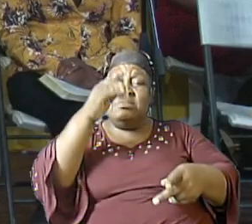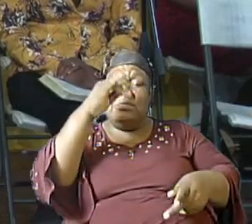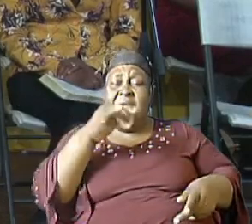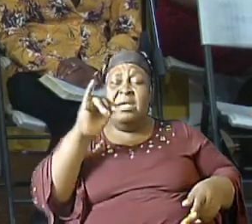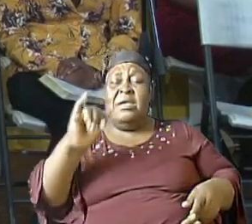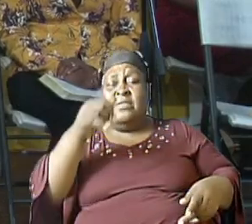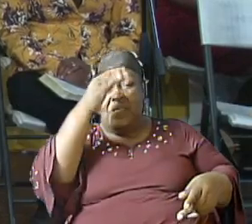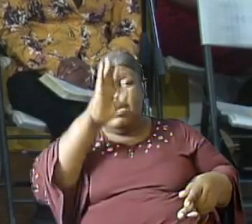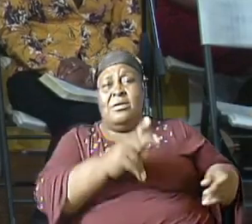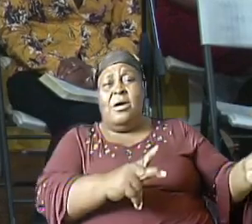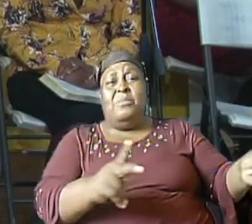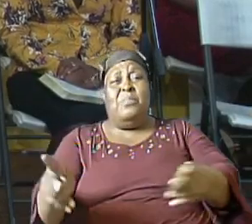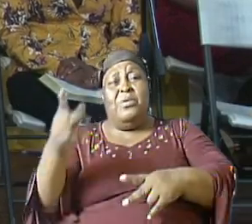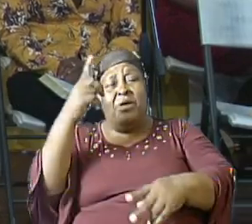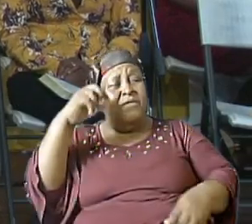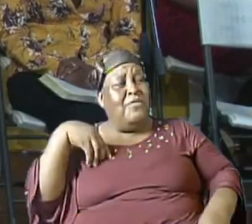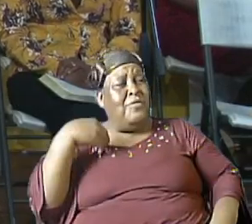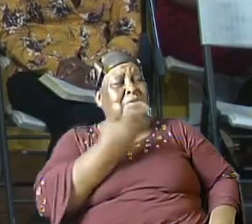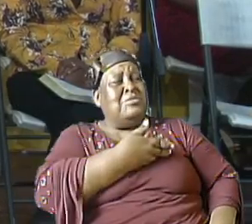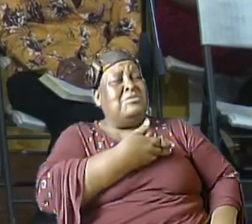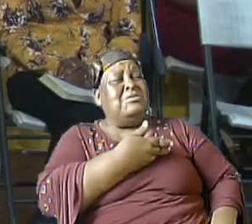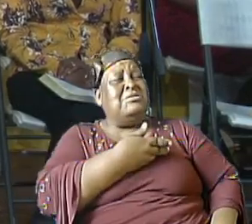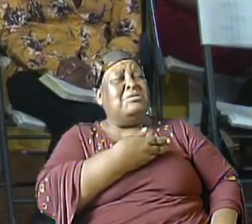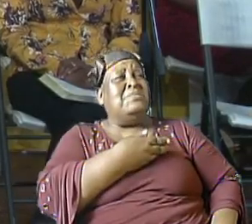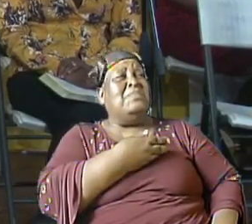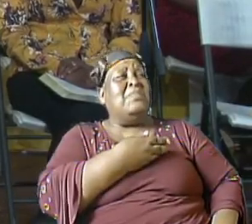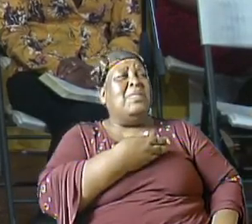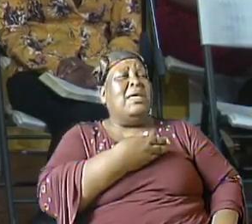for us? Hallelujah.